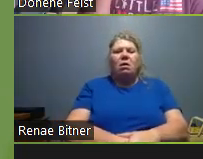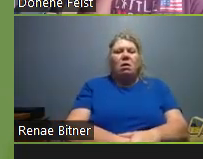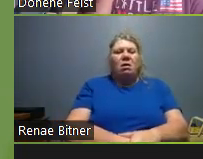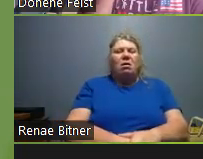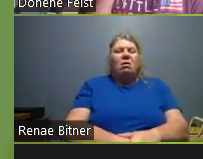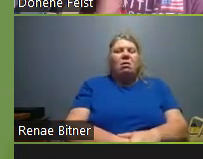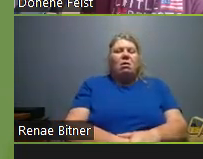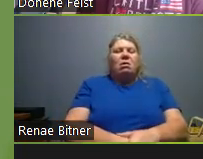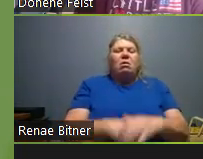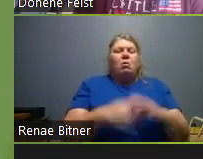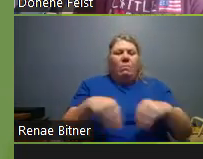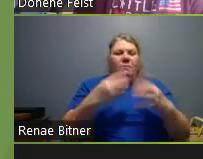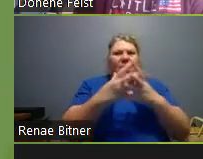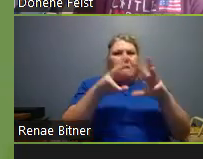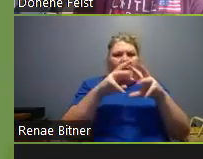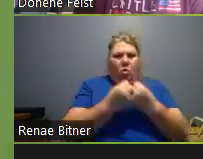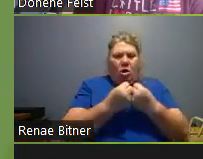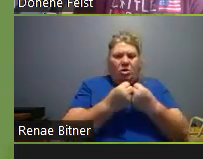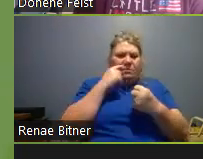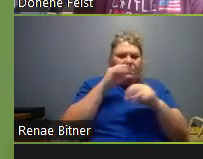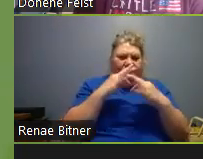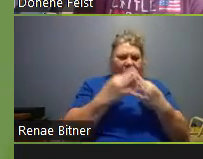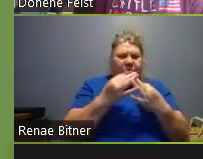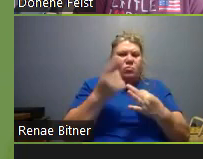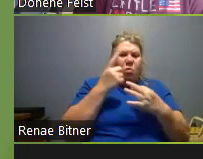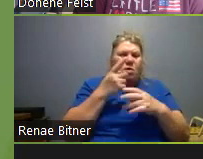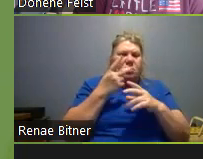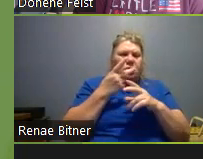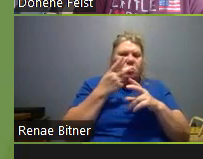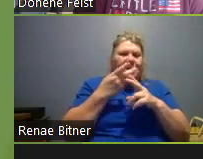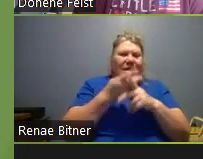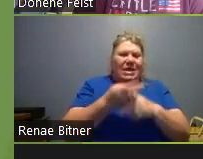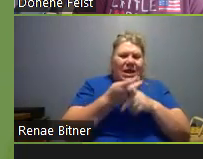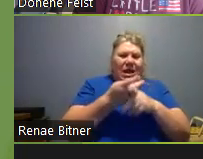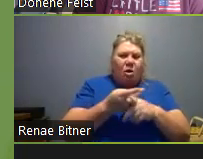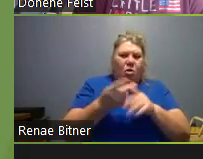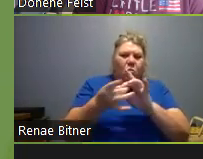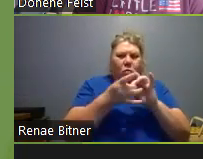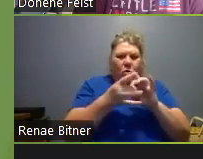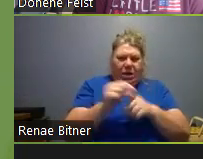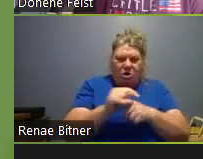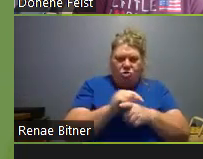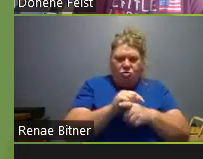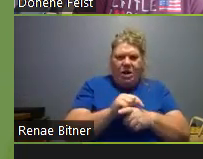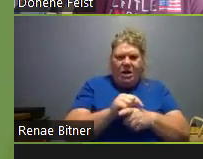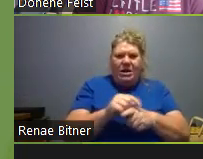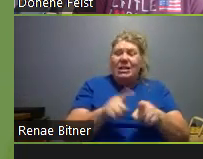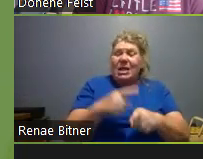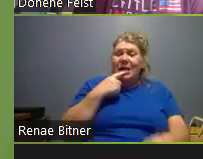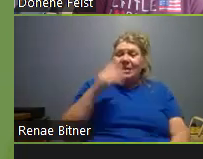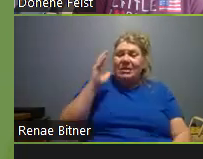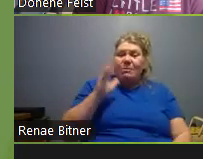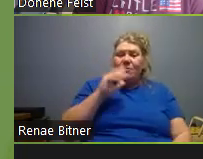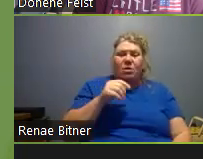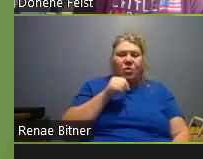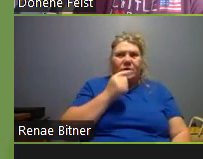of workshops available for families. One of them is a care coordination training. So like I said before, there isn't